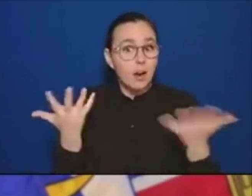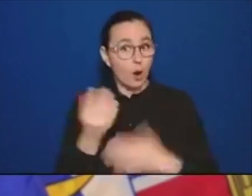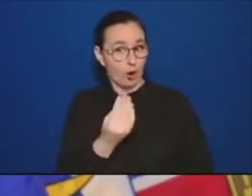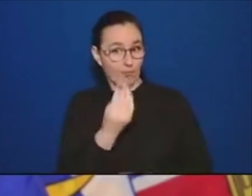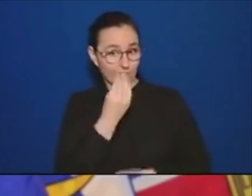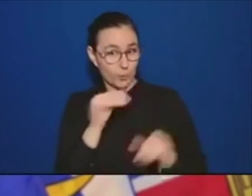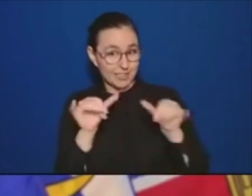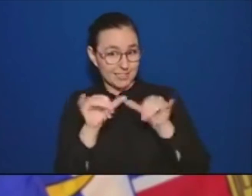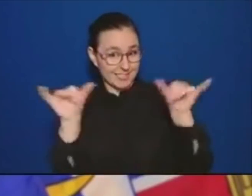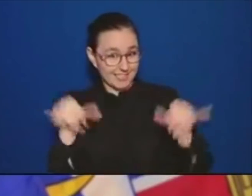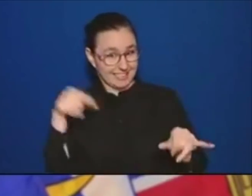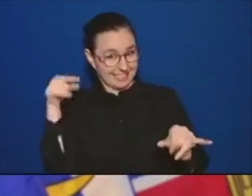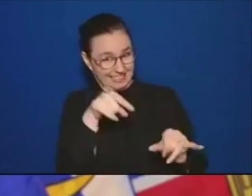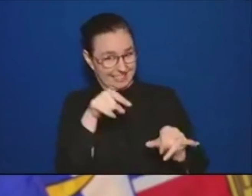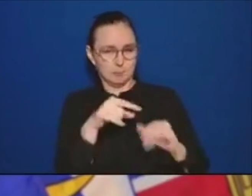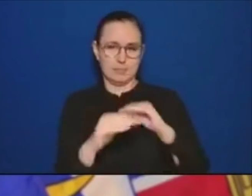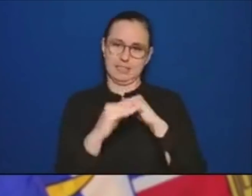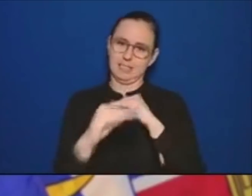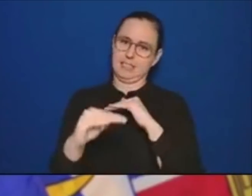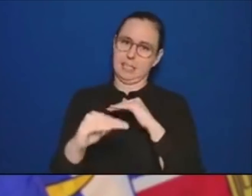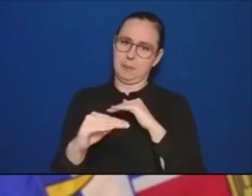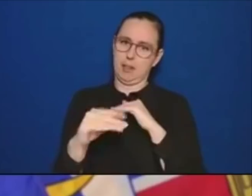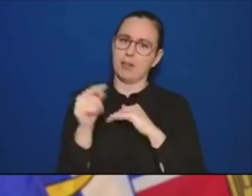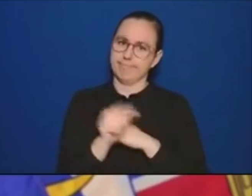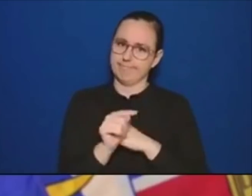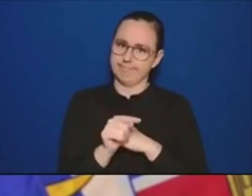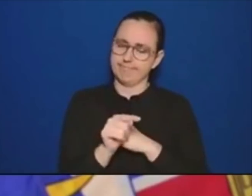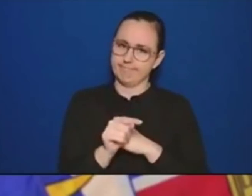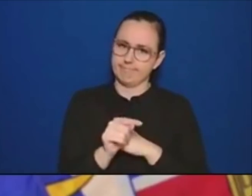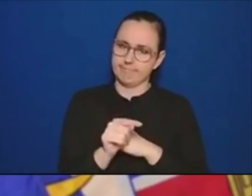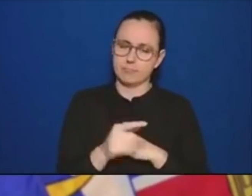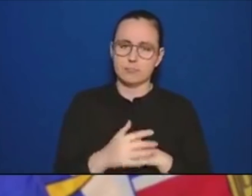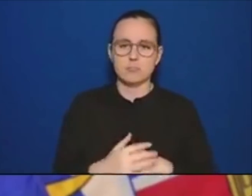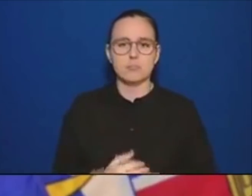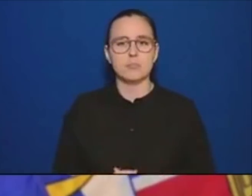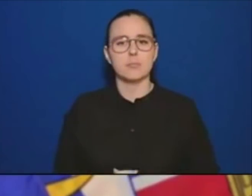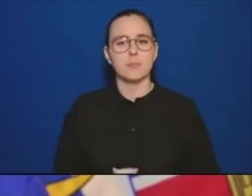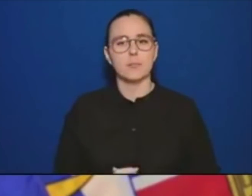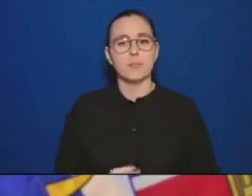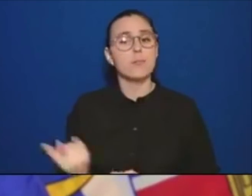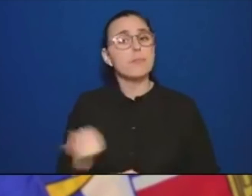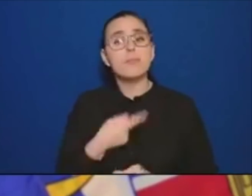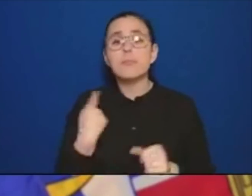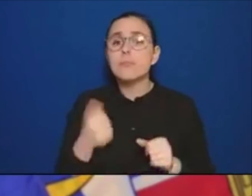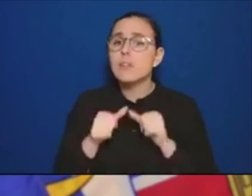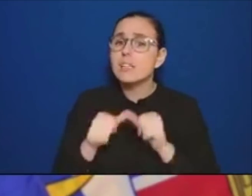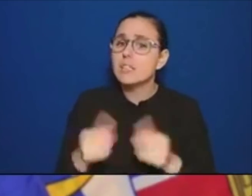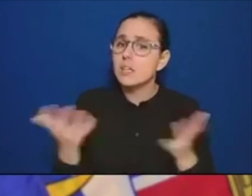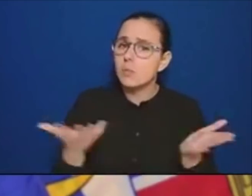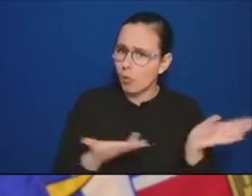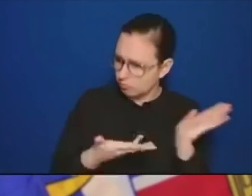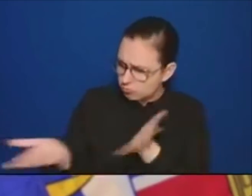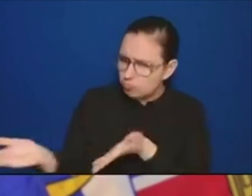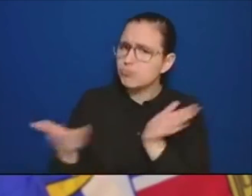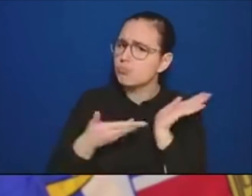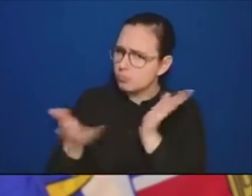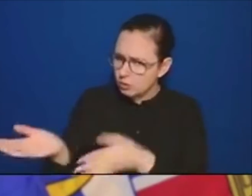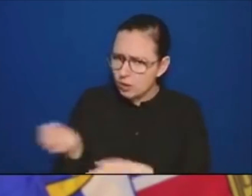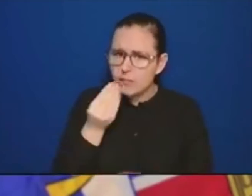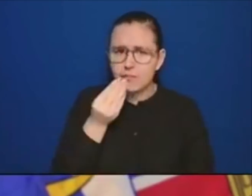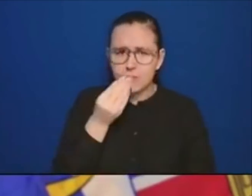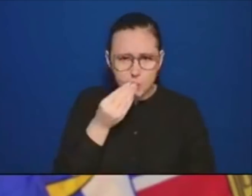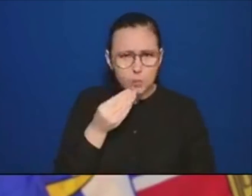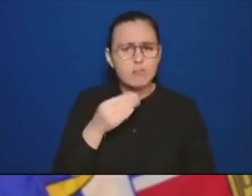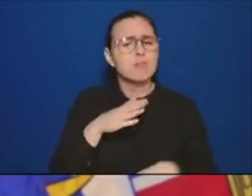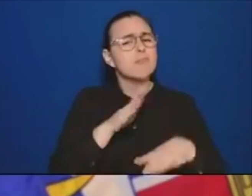we can. Our food supply chain continues to be stable, so I want to reassure British Columbians that there are truckloads